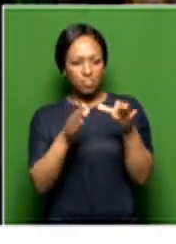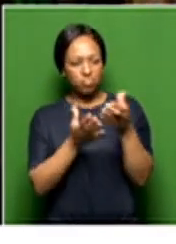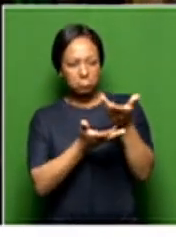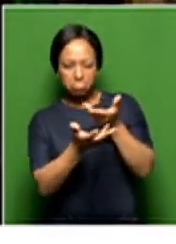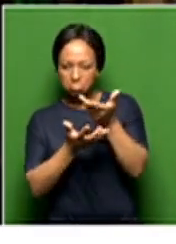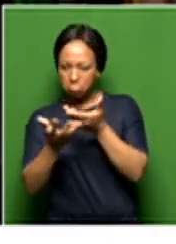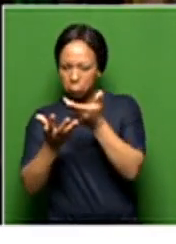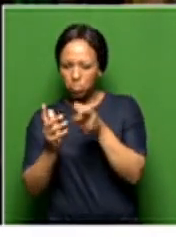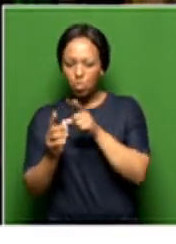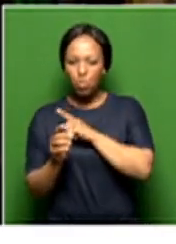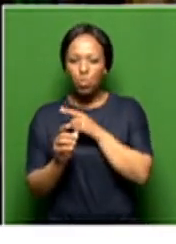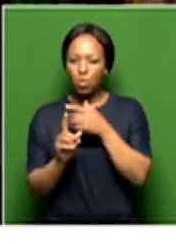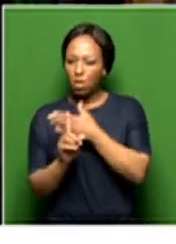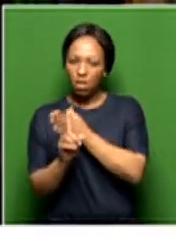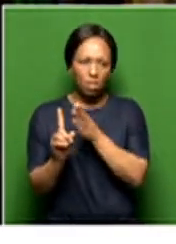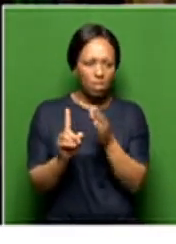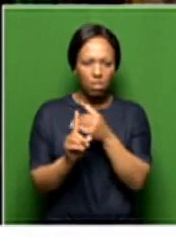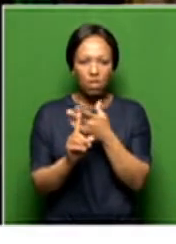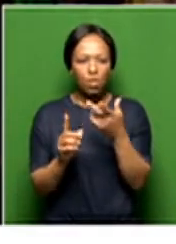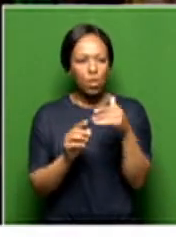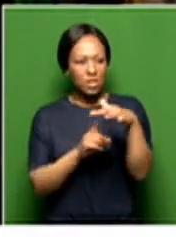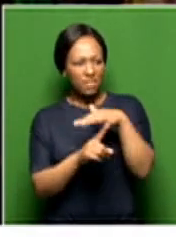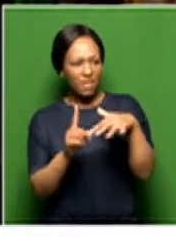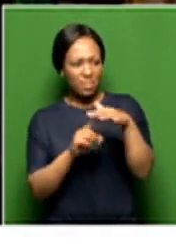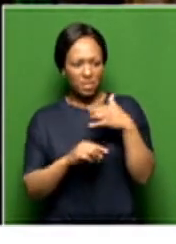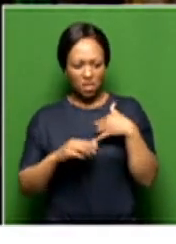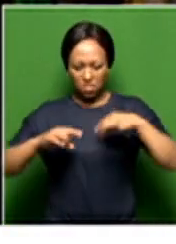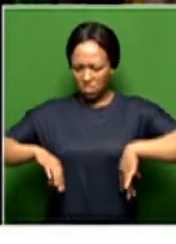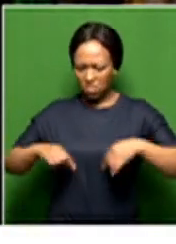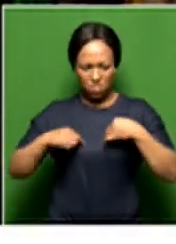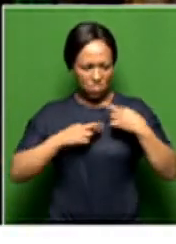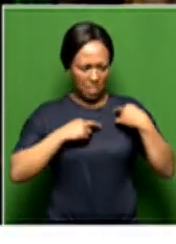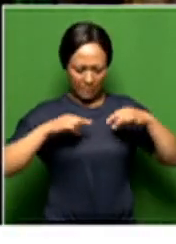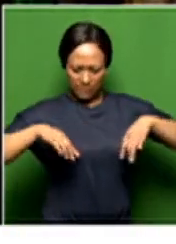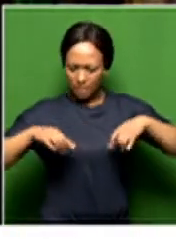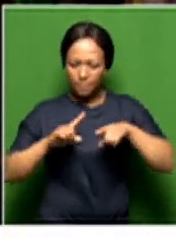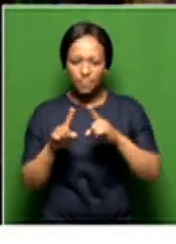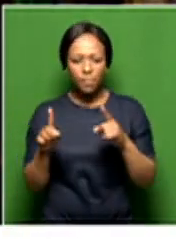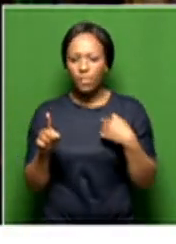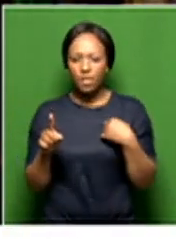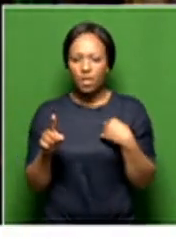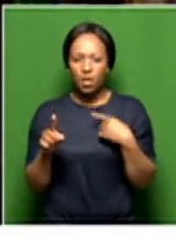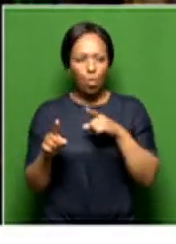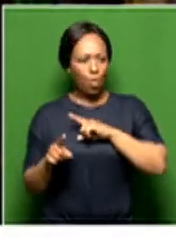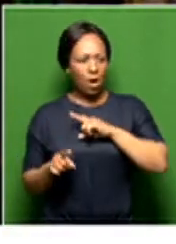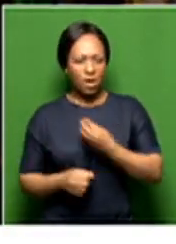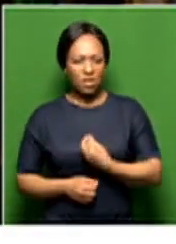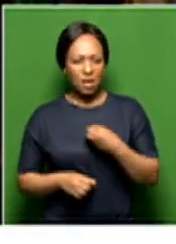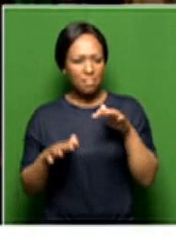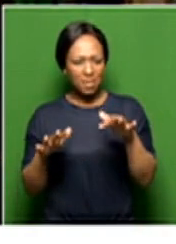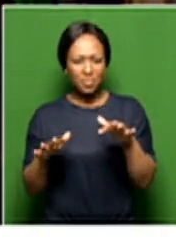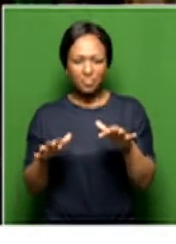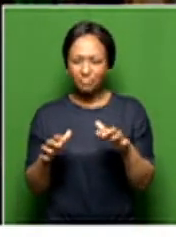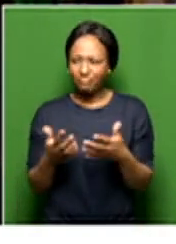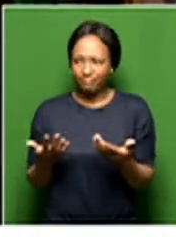kind of been a dark shadow cast on environmental responsibility. It's not been the kind of thing that young people, I